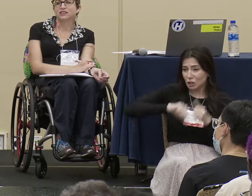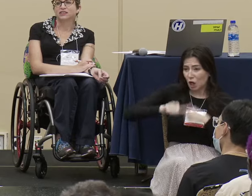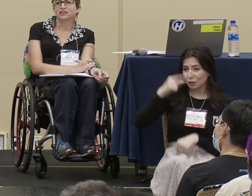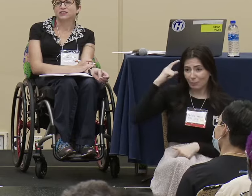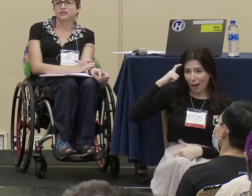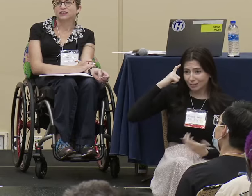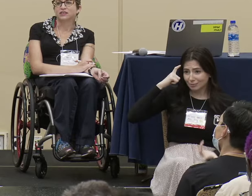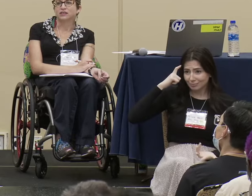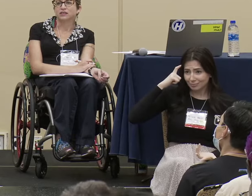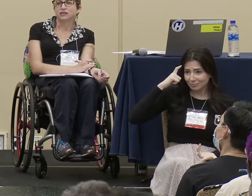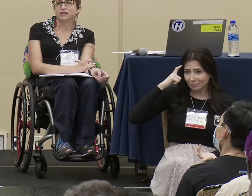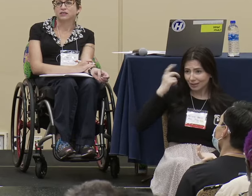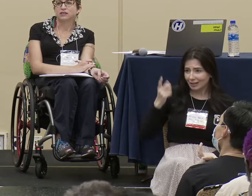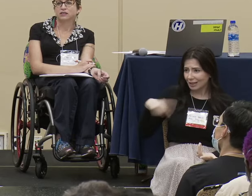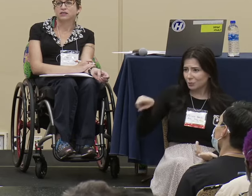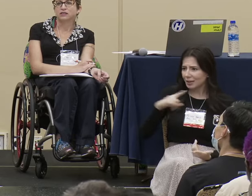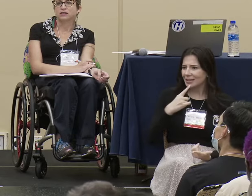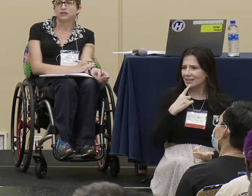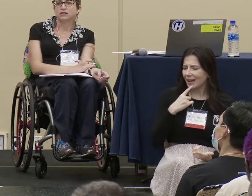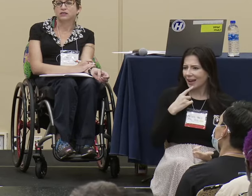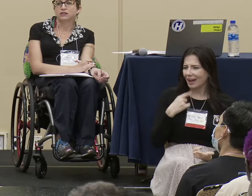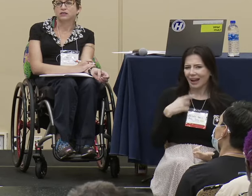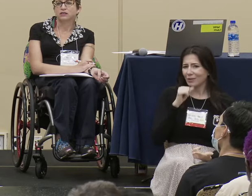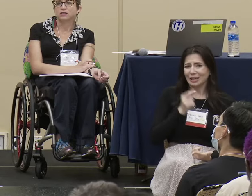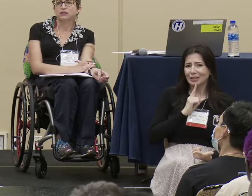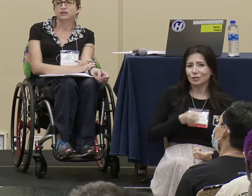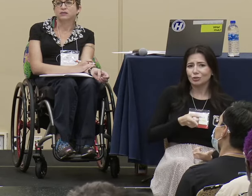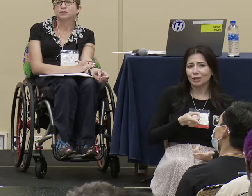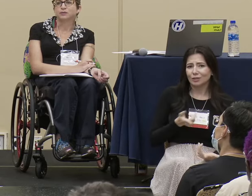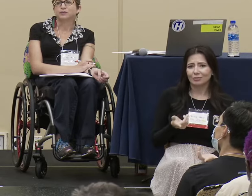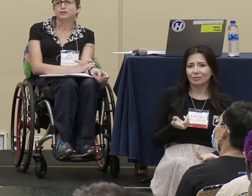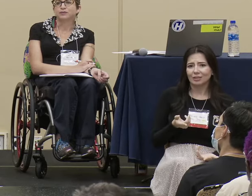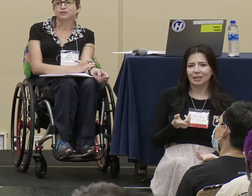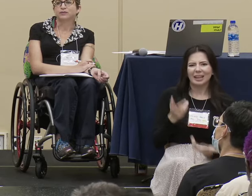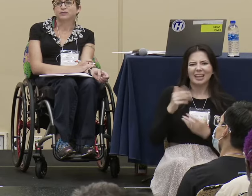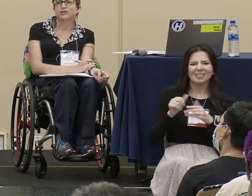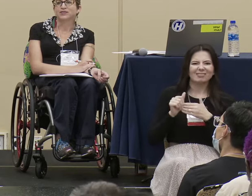I don't think it's real. I think that leads to a lot of problems rather than solutions, so